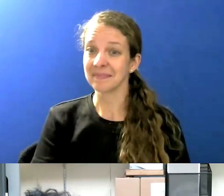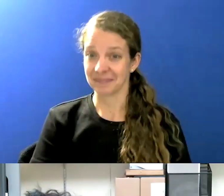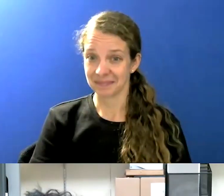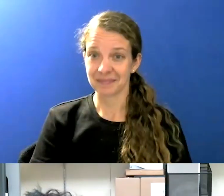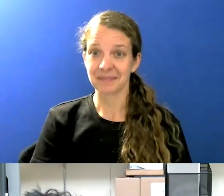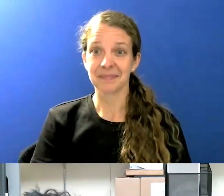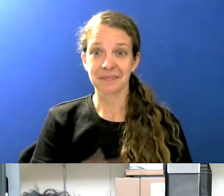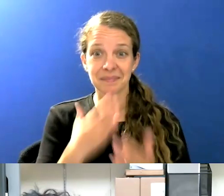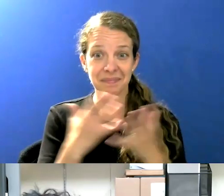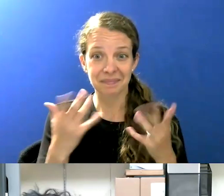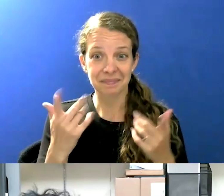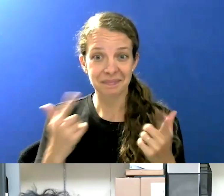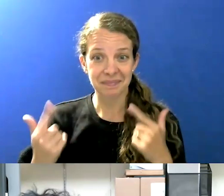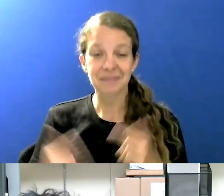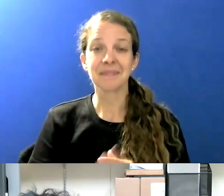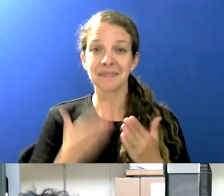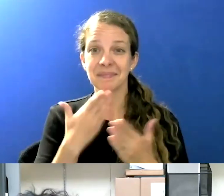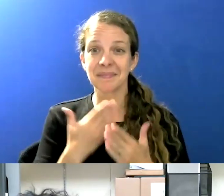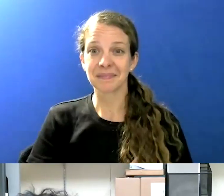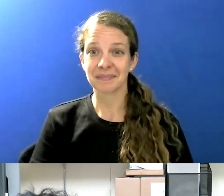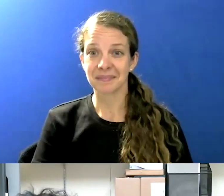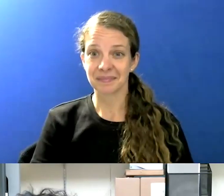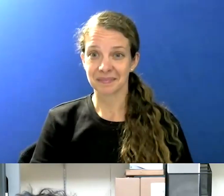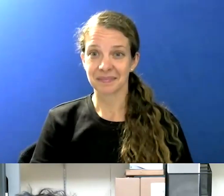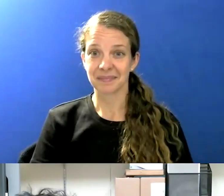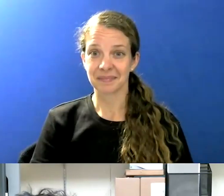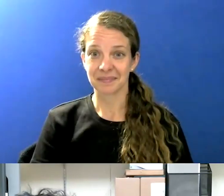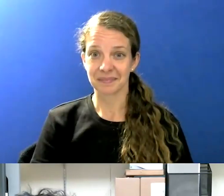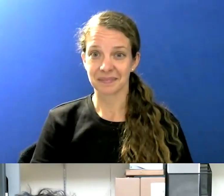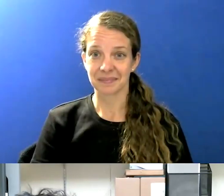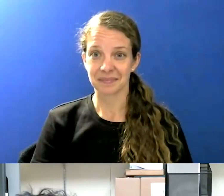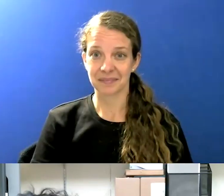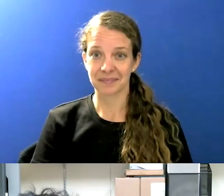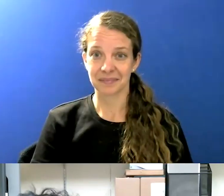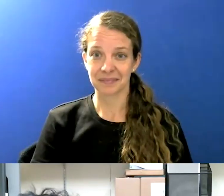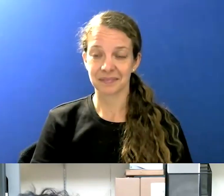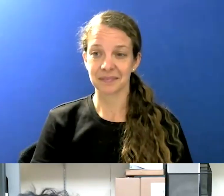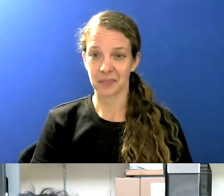Thank you, everybody. Thank you.